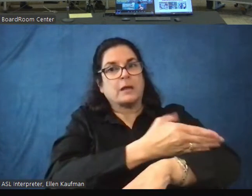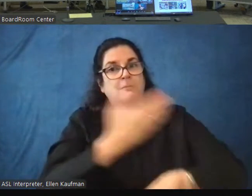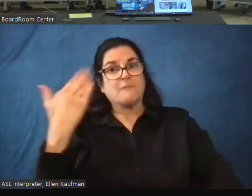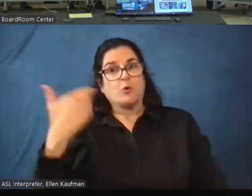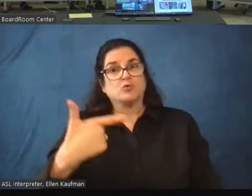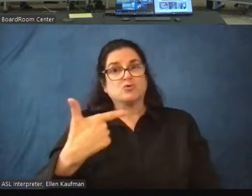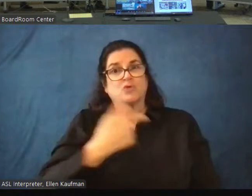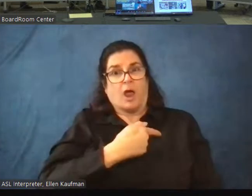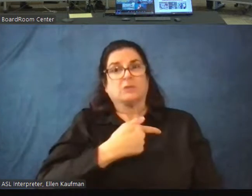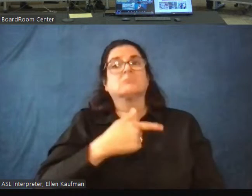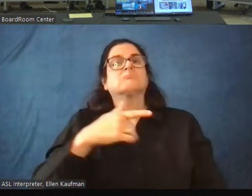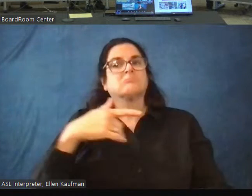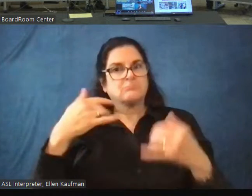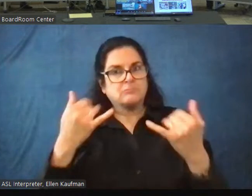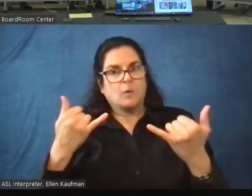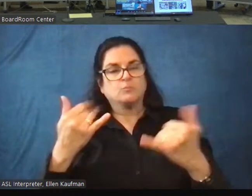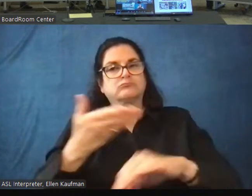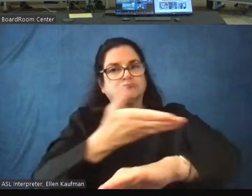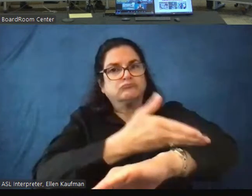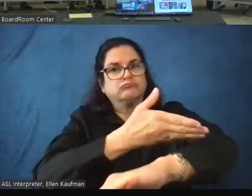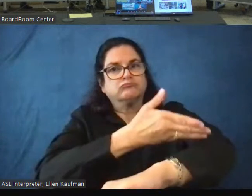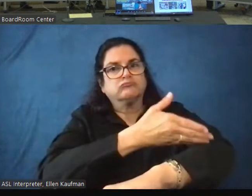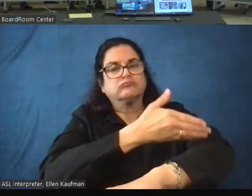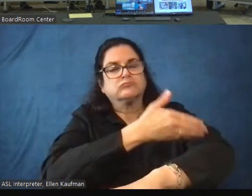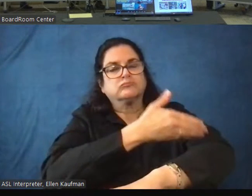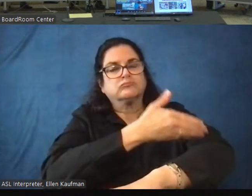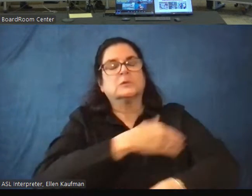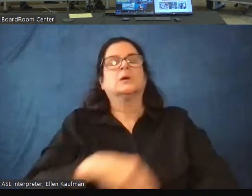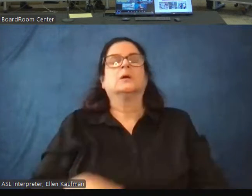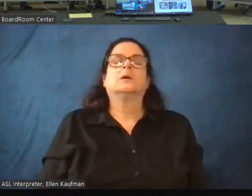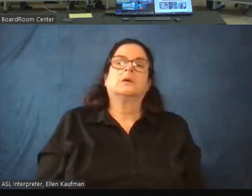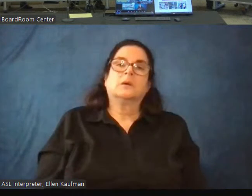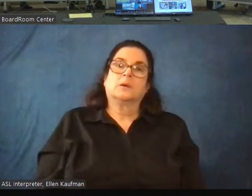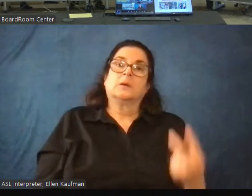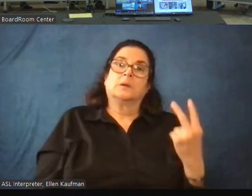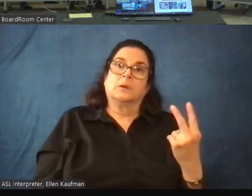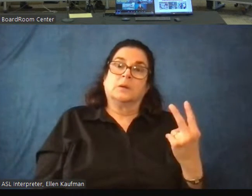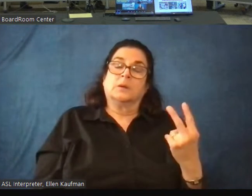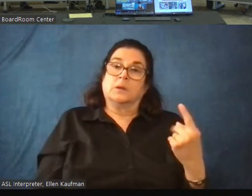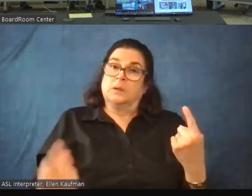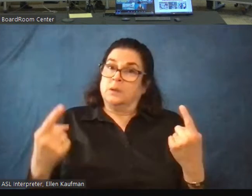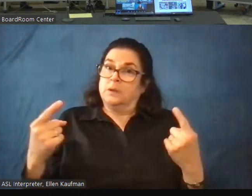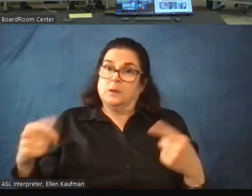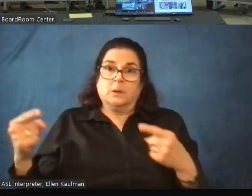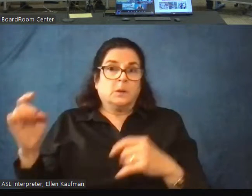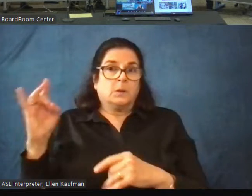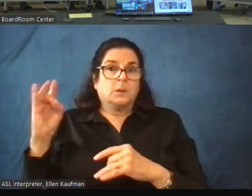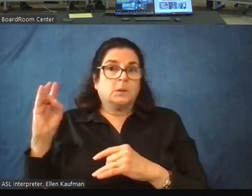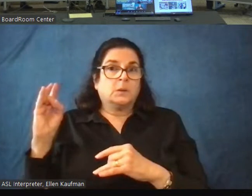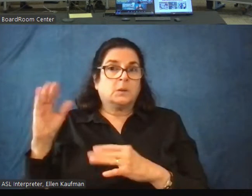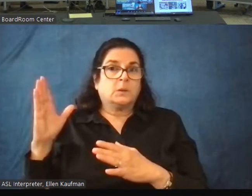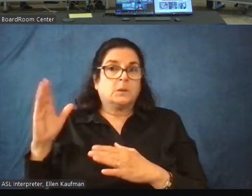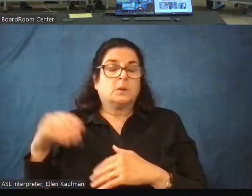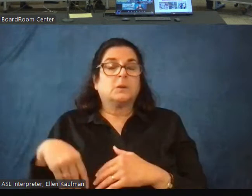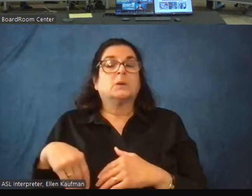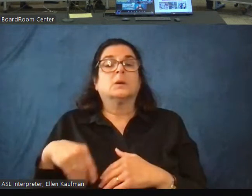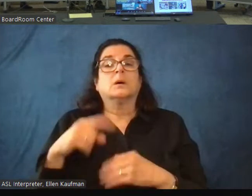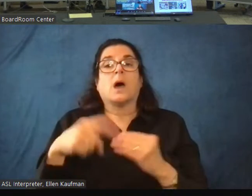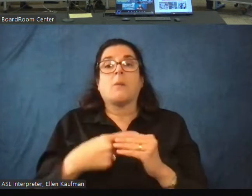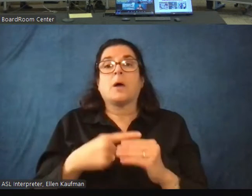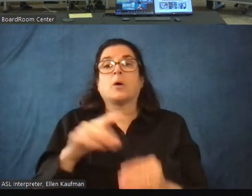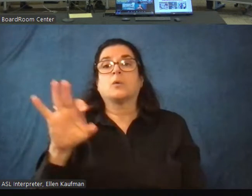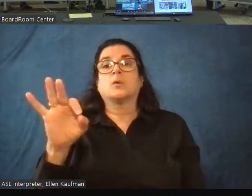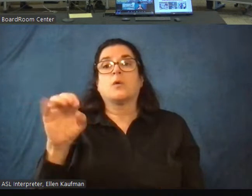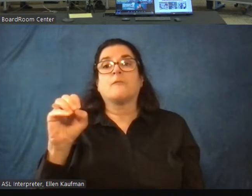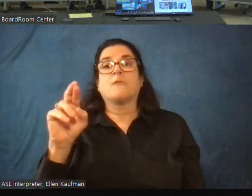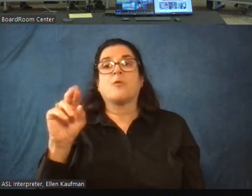While these incidents give us great pause, with regards to the Forest Park shooting, I want to at least take a moment